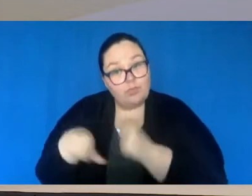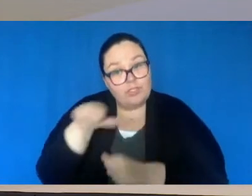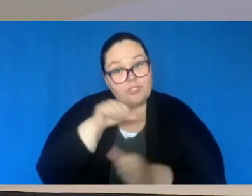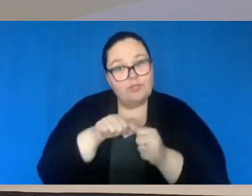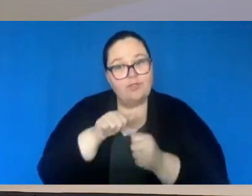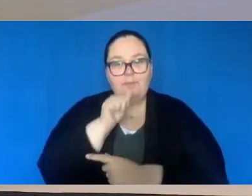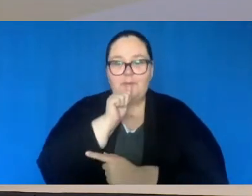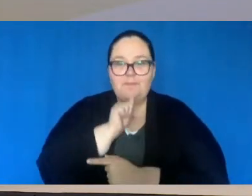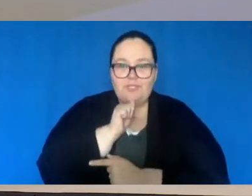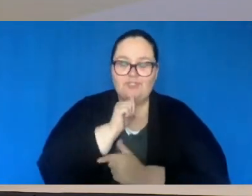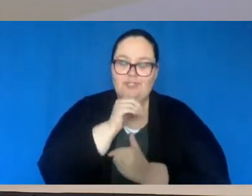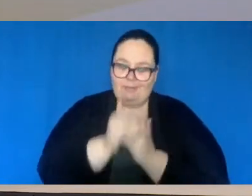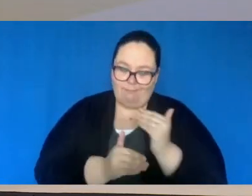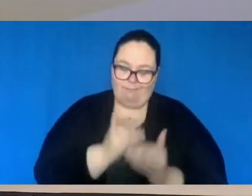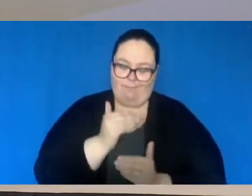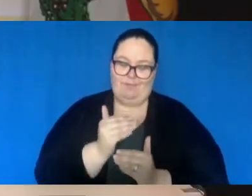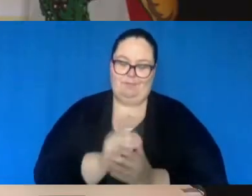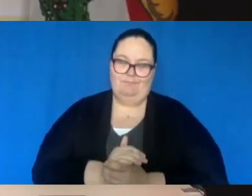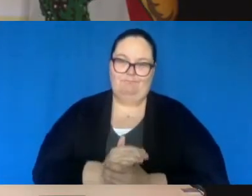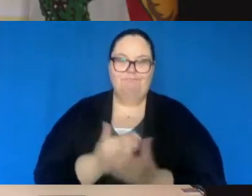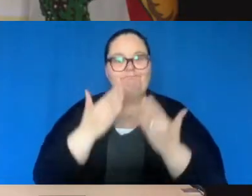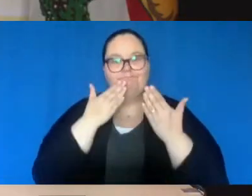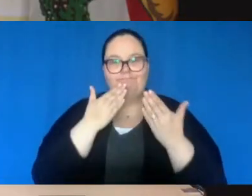kind. Thank you.